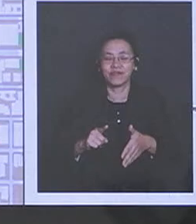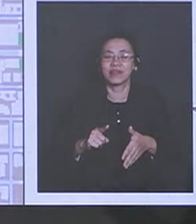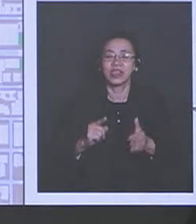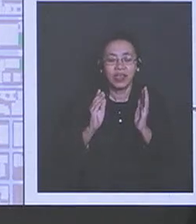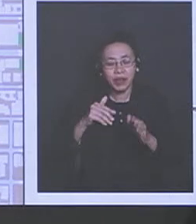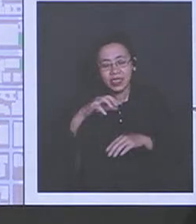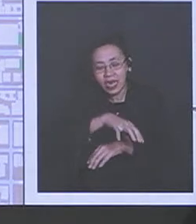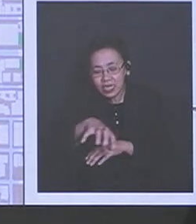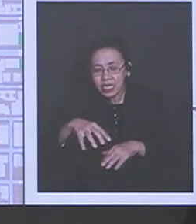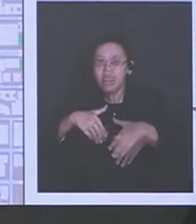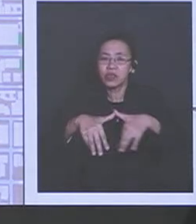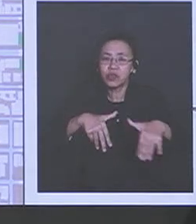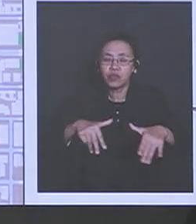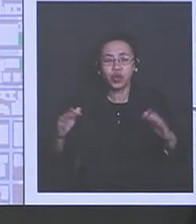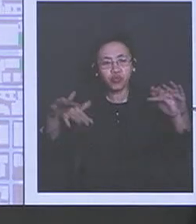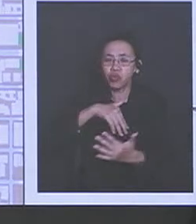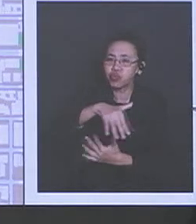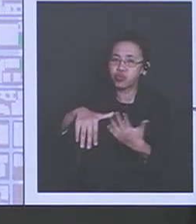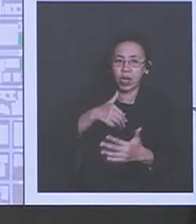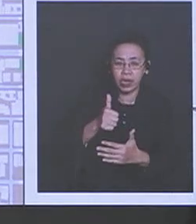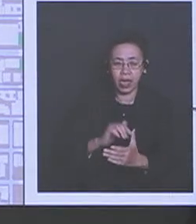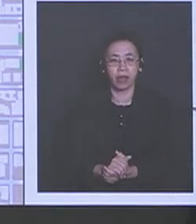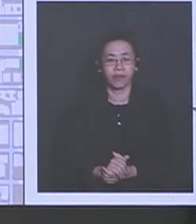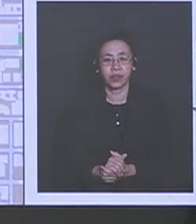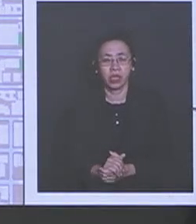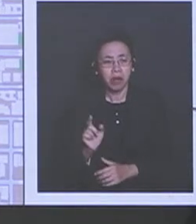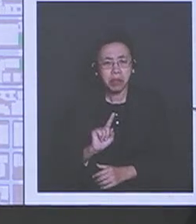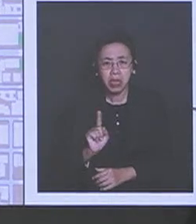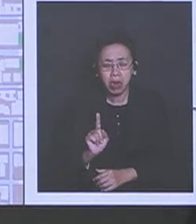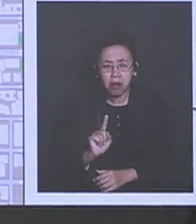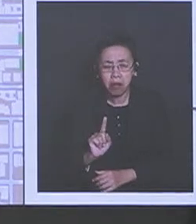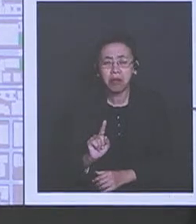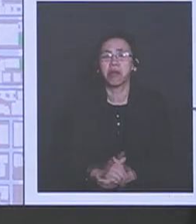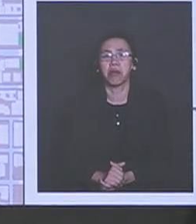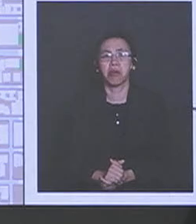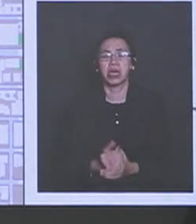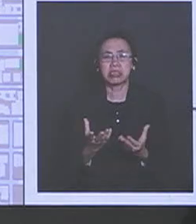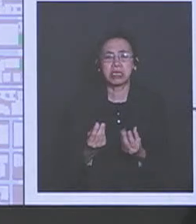this neighborhood, they're lacking. These streets are not particularly walkable.